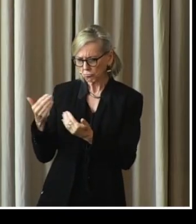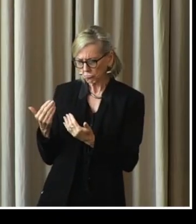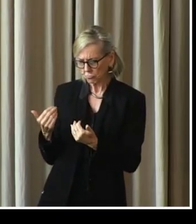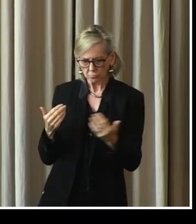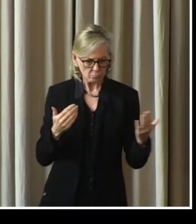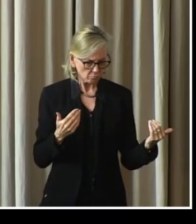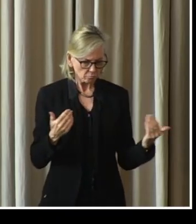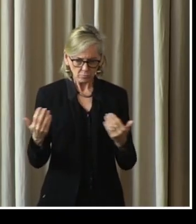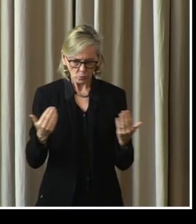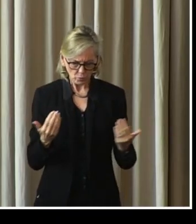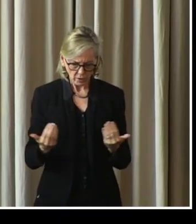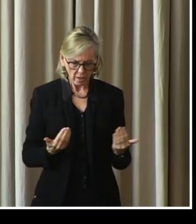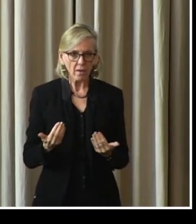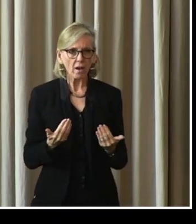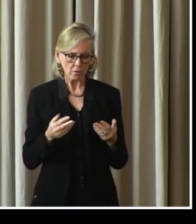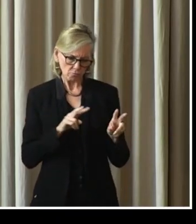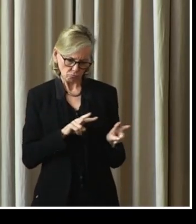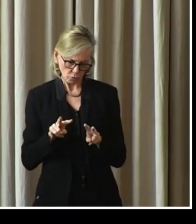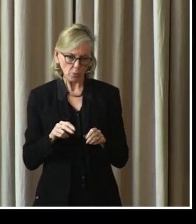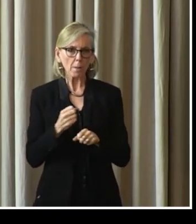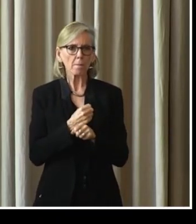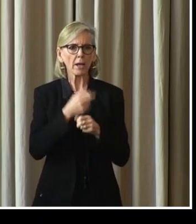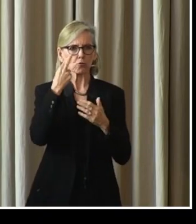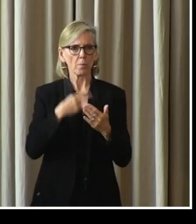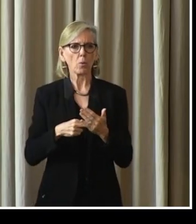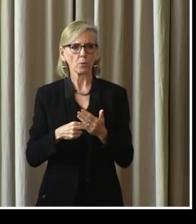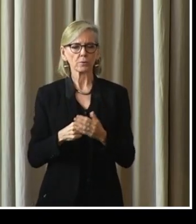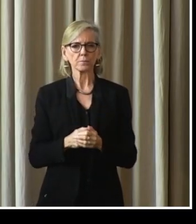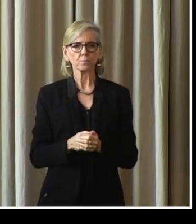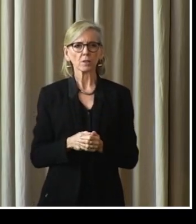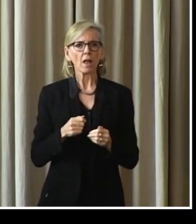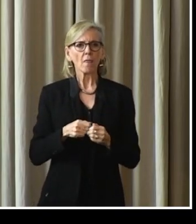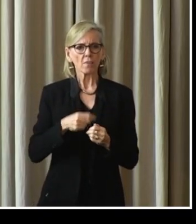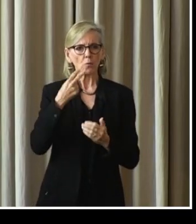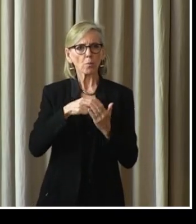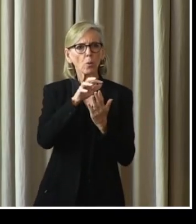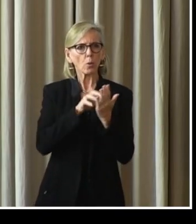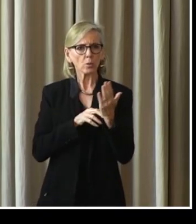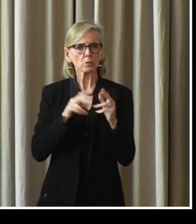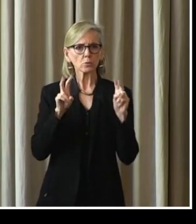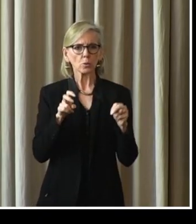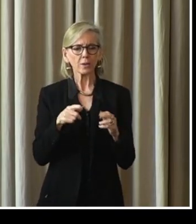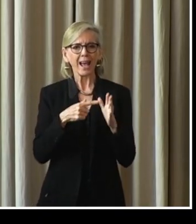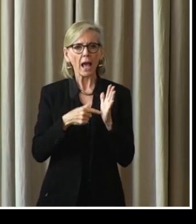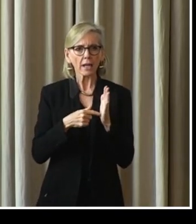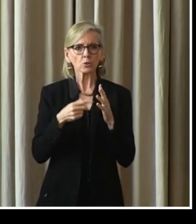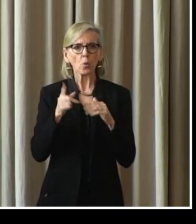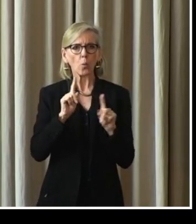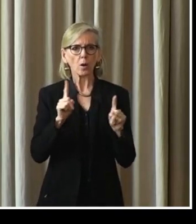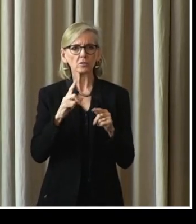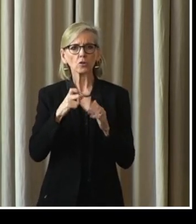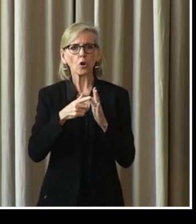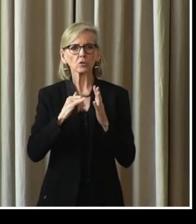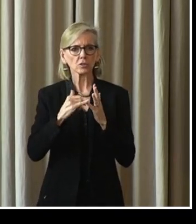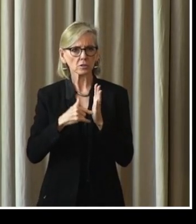to produce a report. And that report is called At What Cost? The Experiences of Unpaid